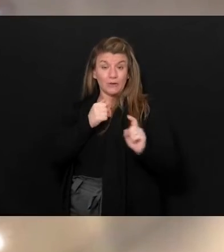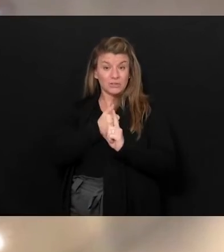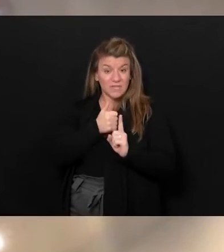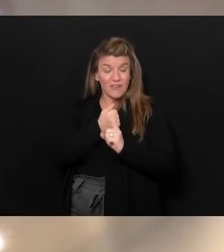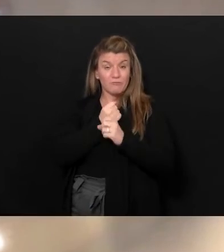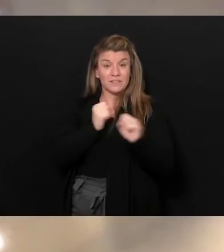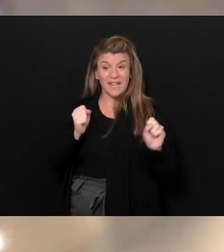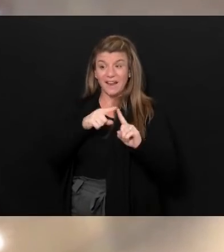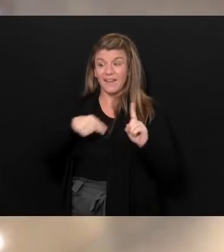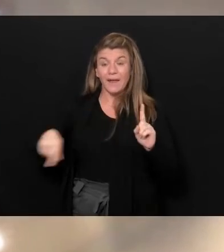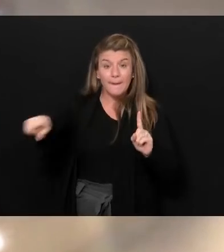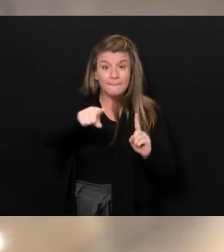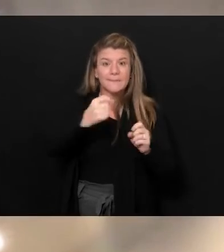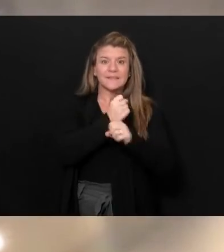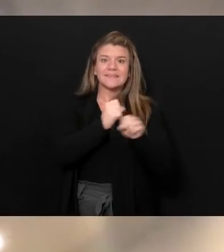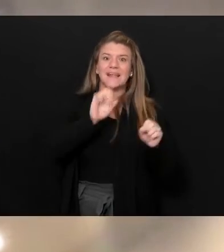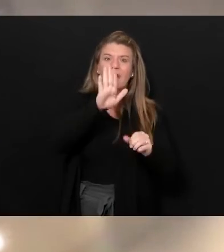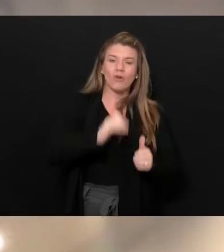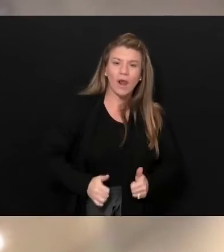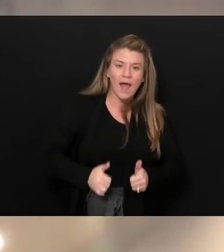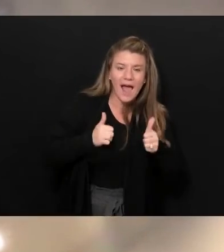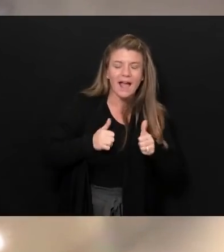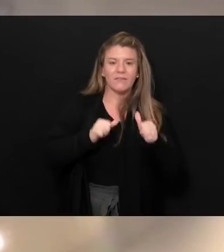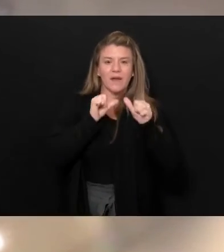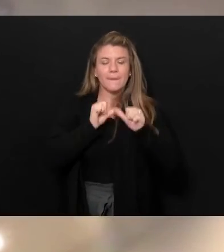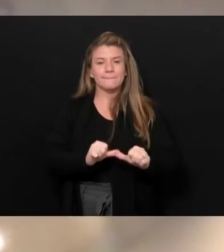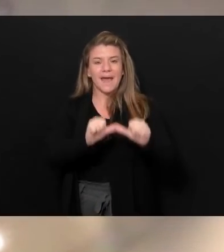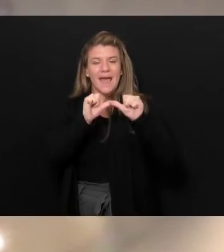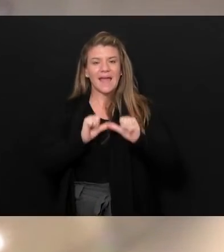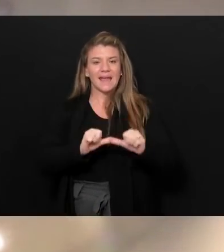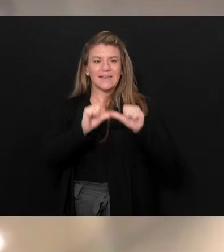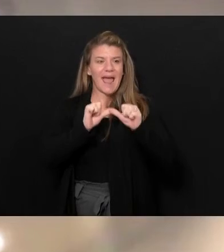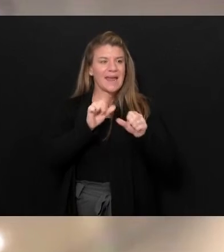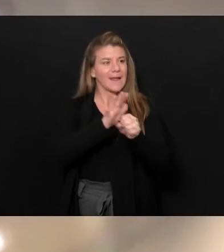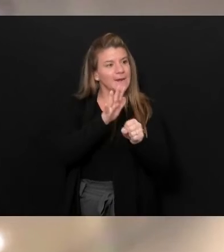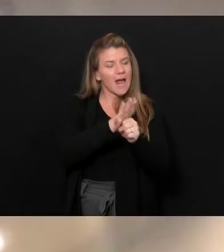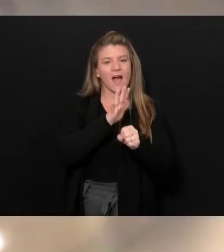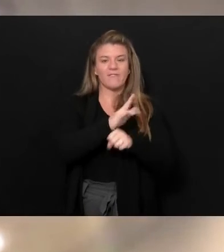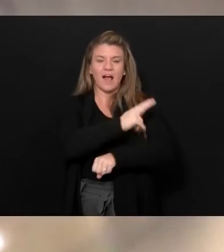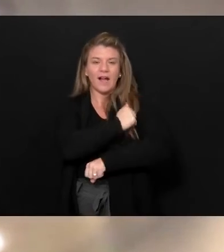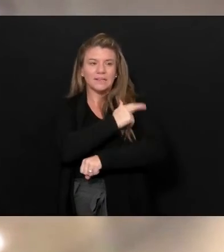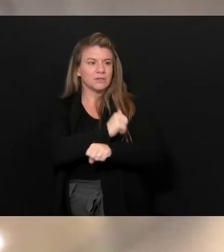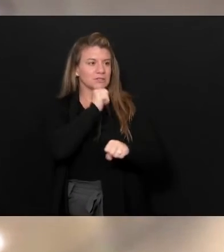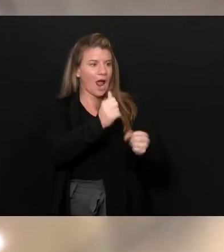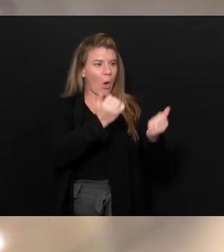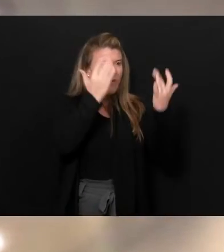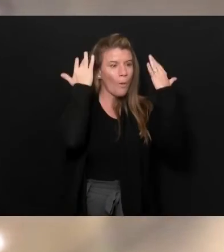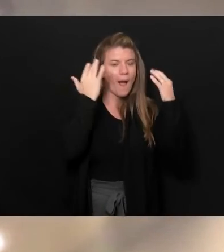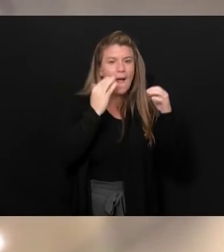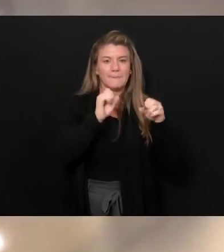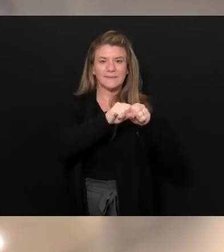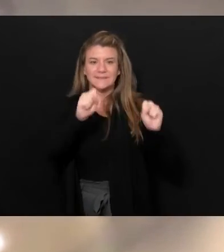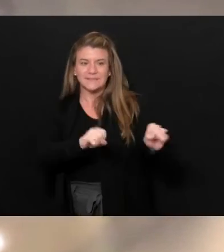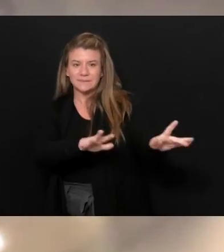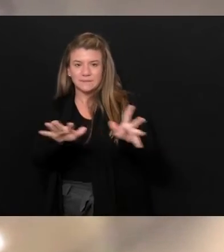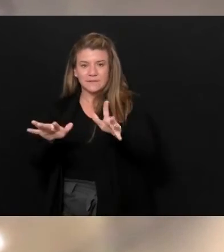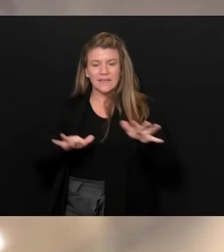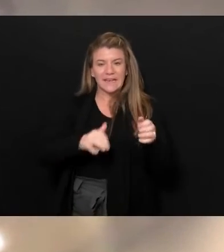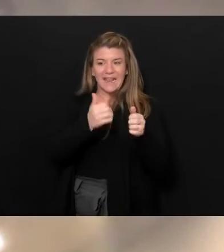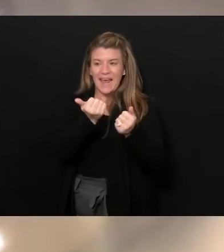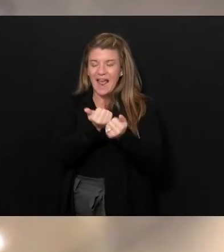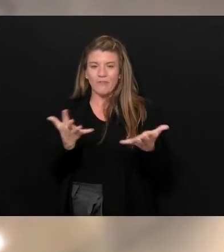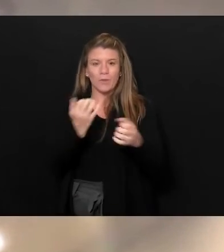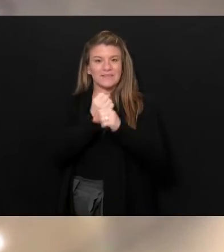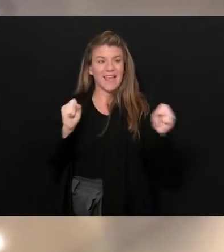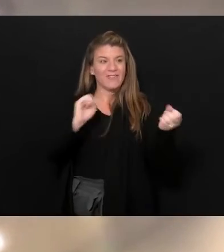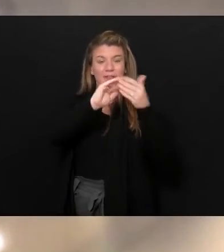to save lives, to maintain vital capacities in hospitals and health systems and in the communities and in